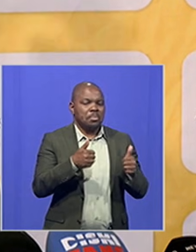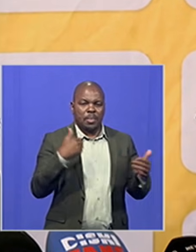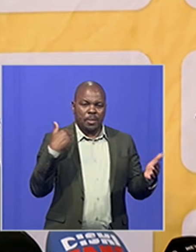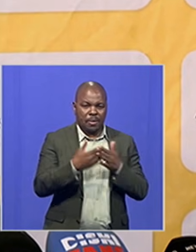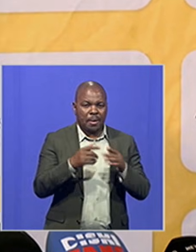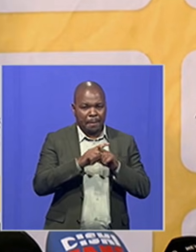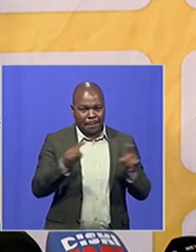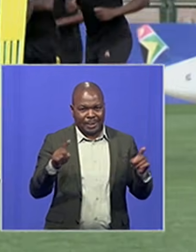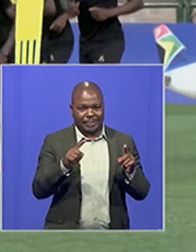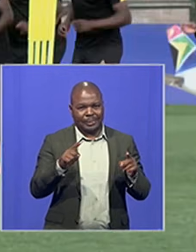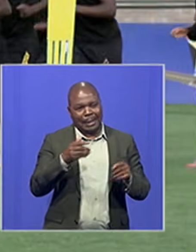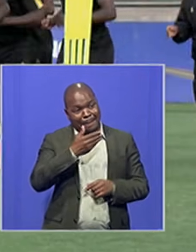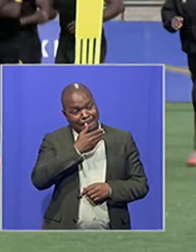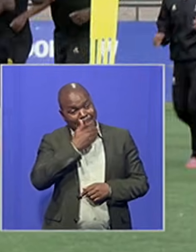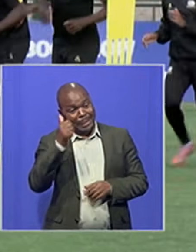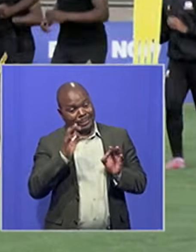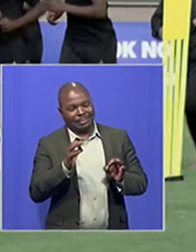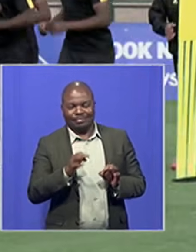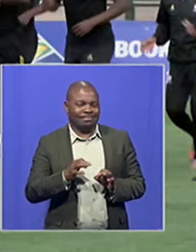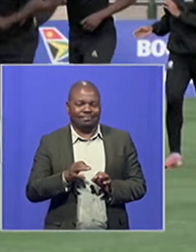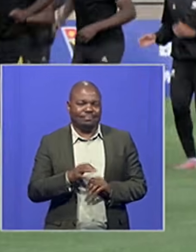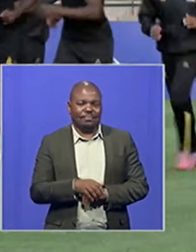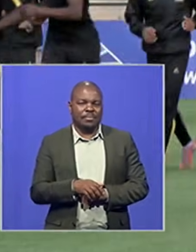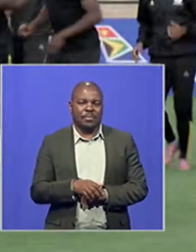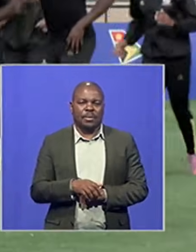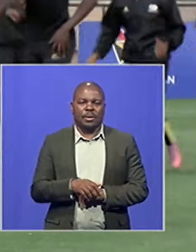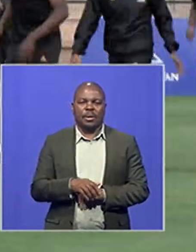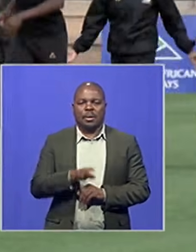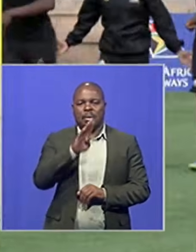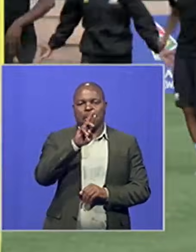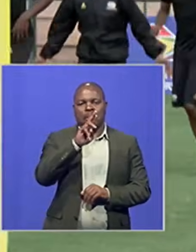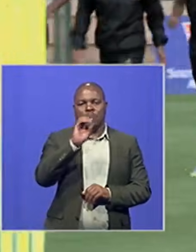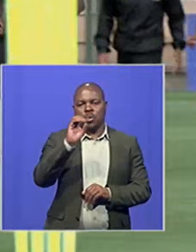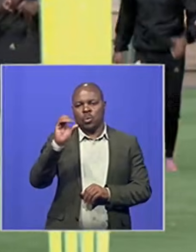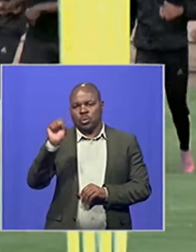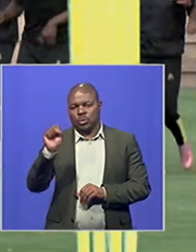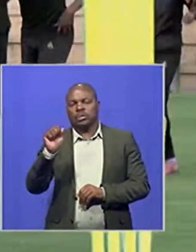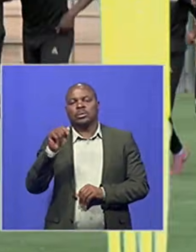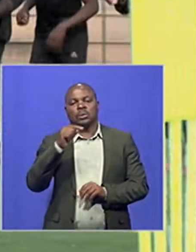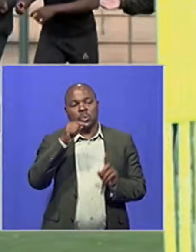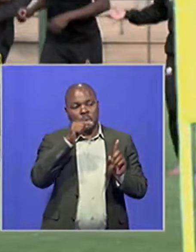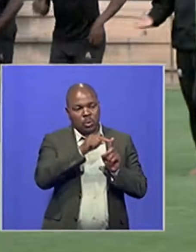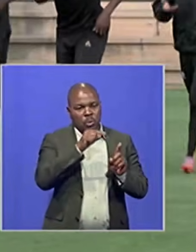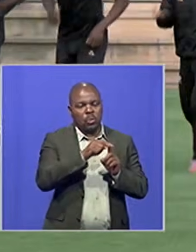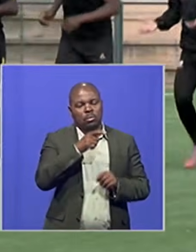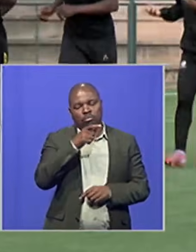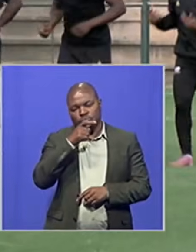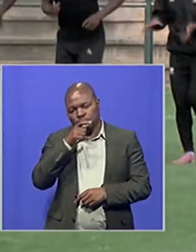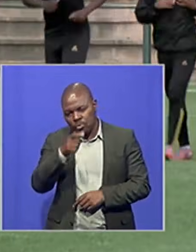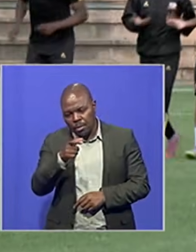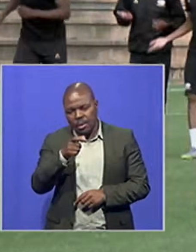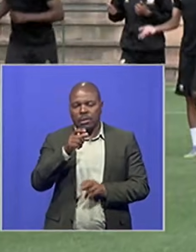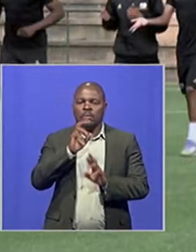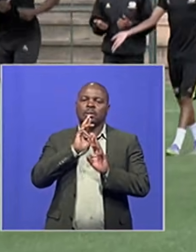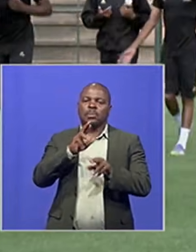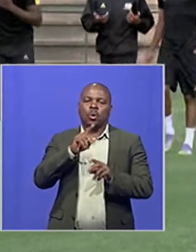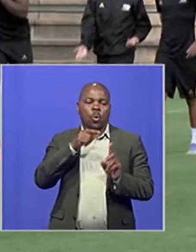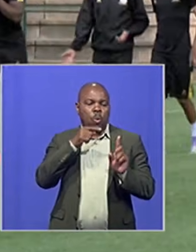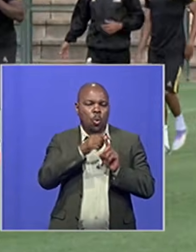but we haven't been at our best as well. Bruce o ne a letlwa go buisa pegelo go kgotlisa kgang e. A